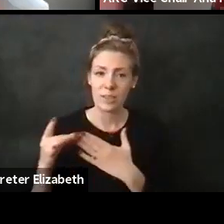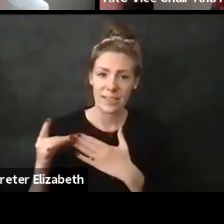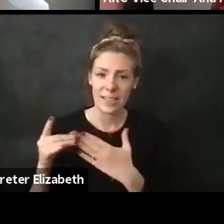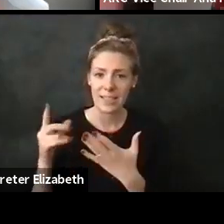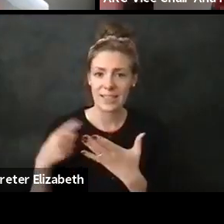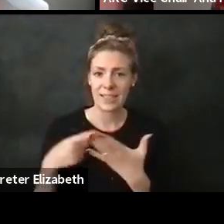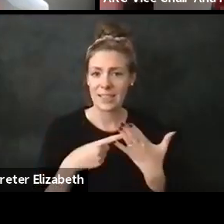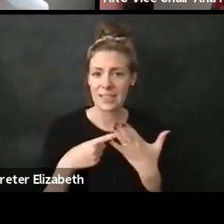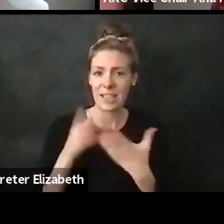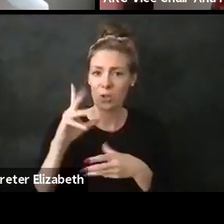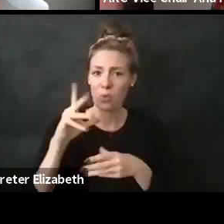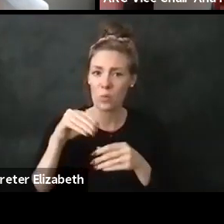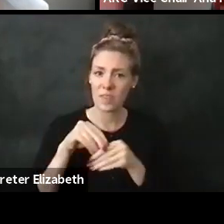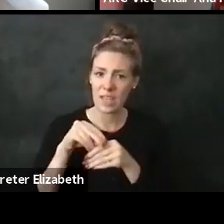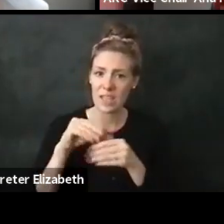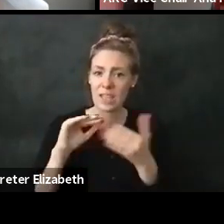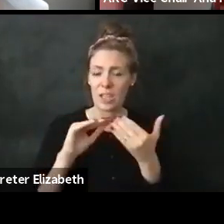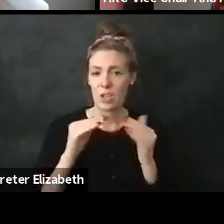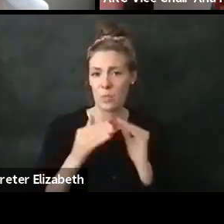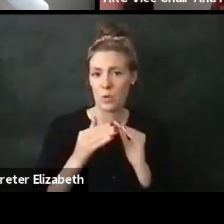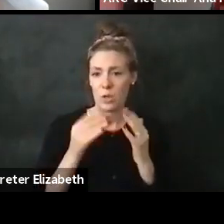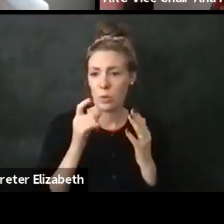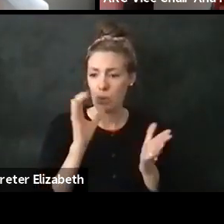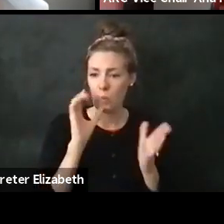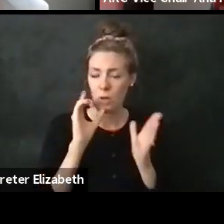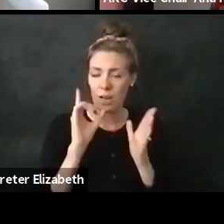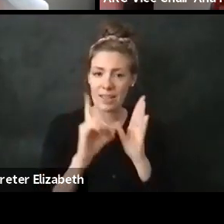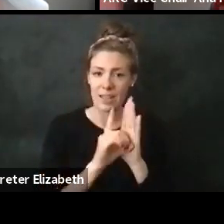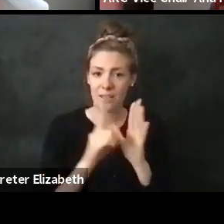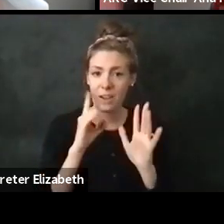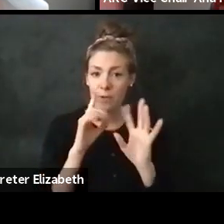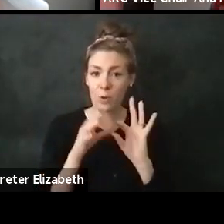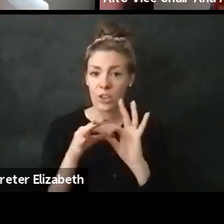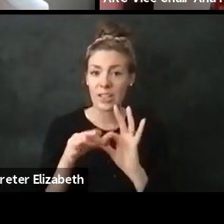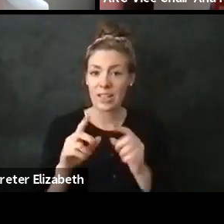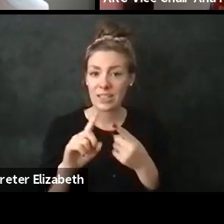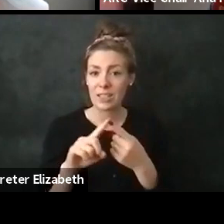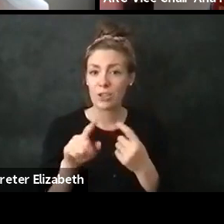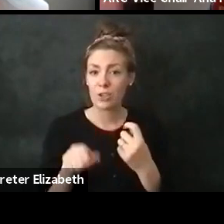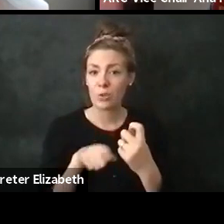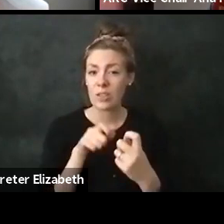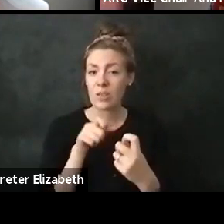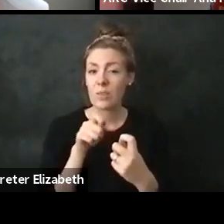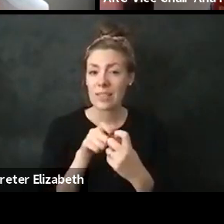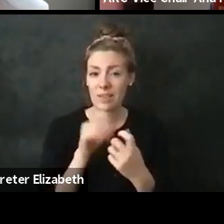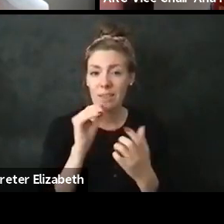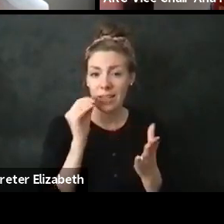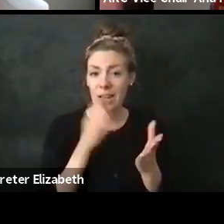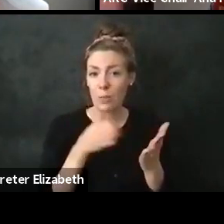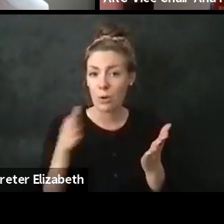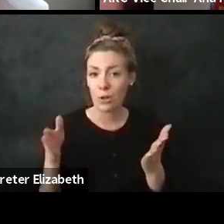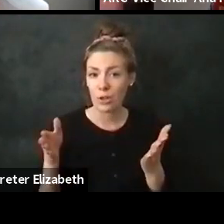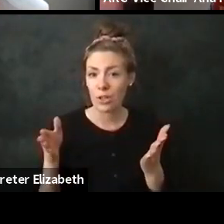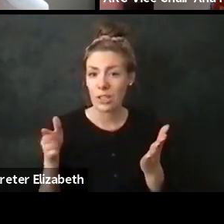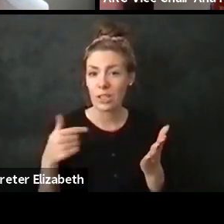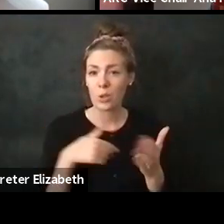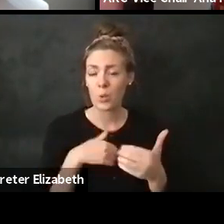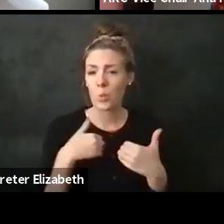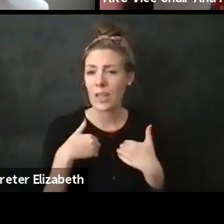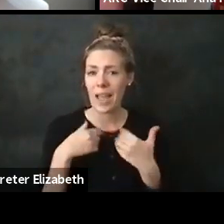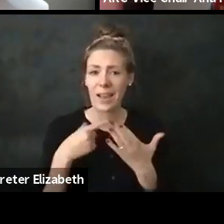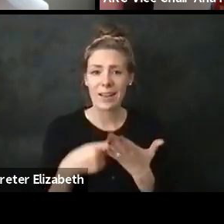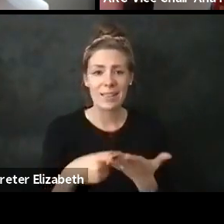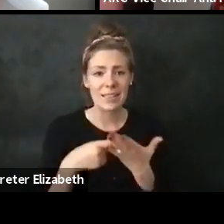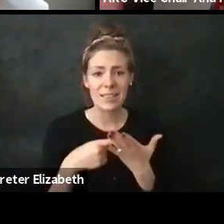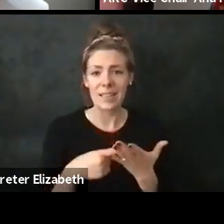community who again were identified for their connectedness to specific neighborhoods. And you know, we even had a discussion where